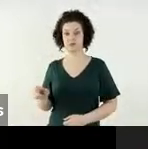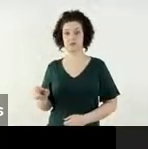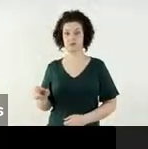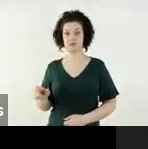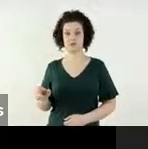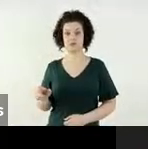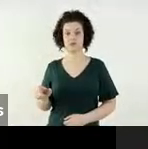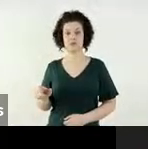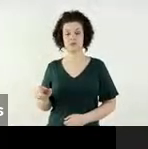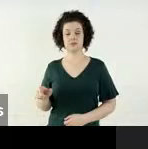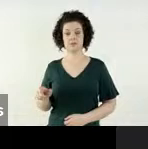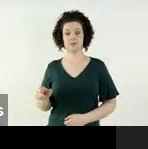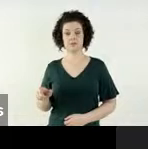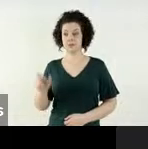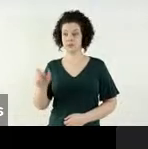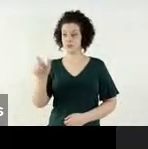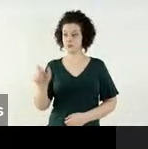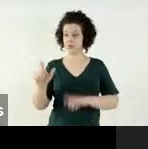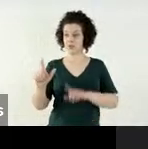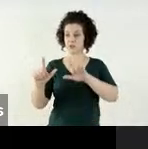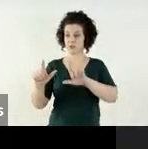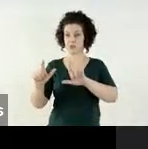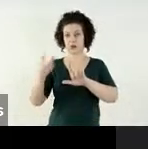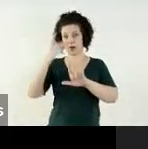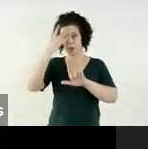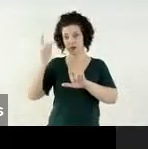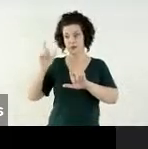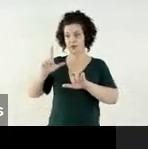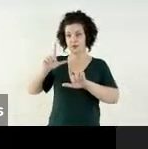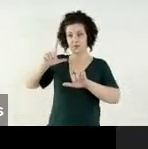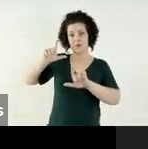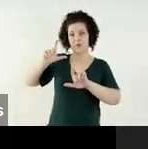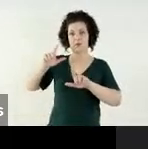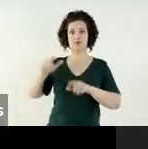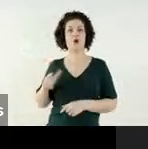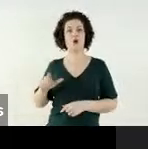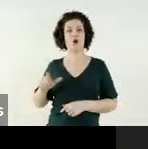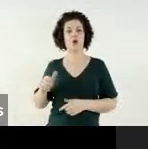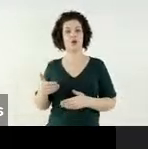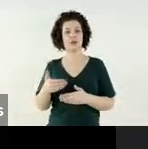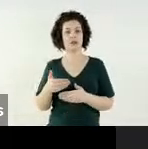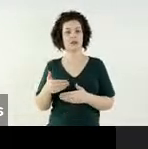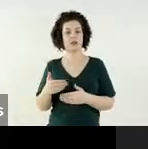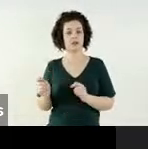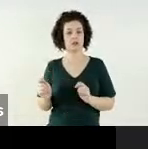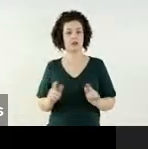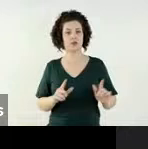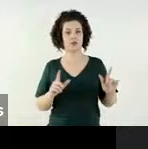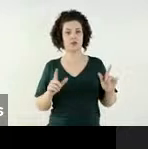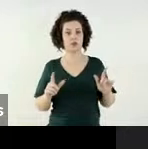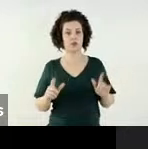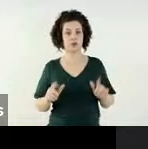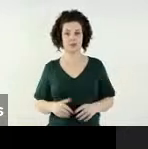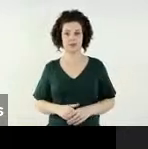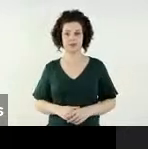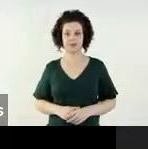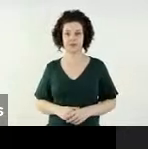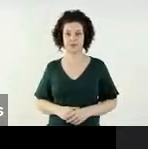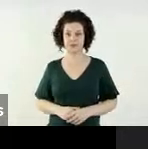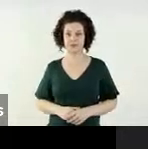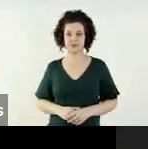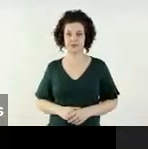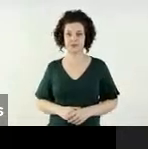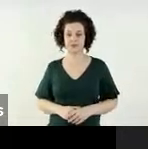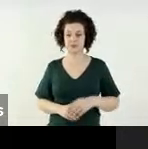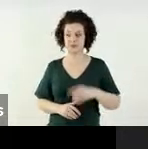last slide, in photographs made by Carol Newhouse. And Lynn, I might add, as I'm sure you can see, is one of the few women of color,